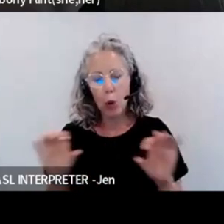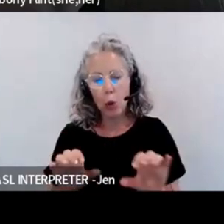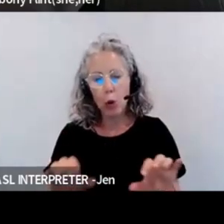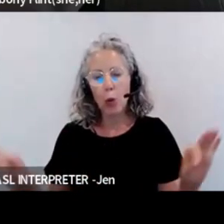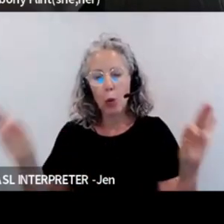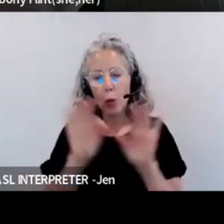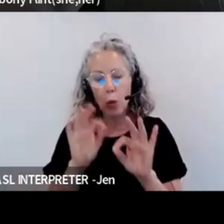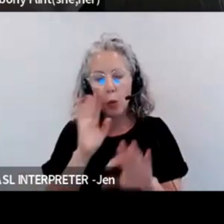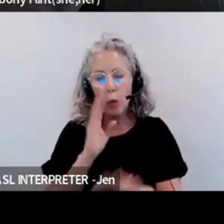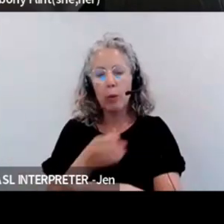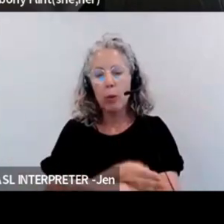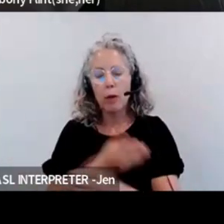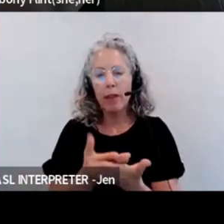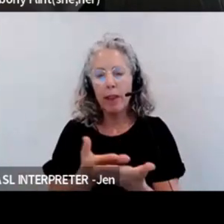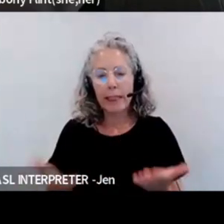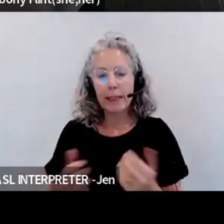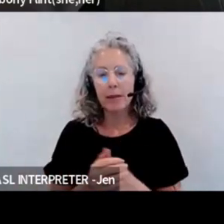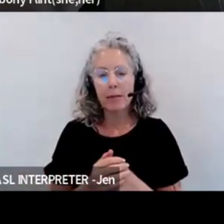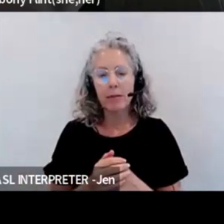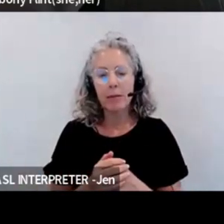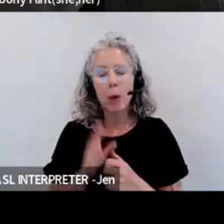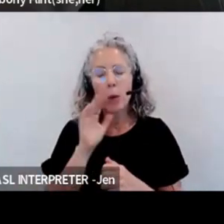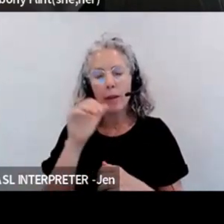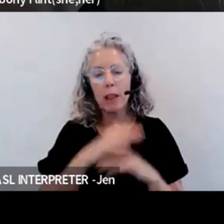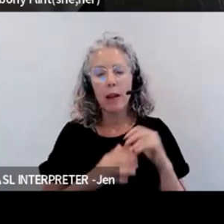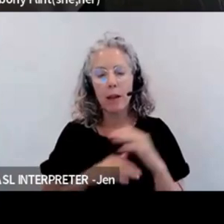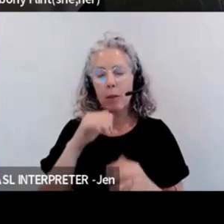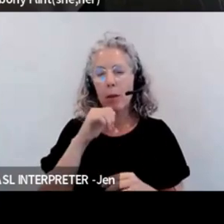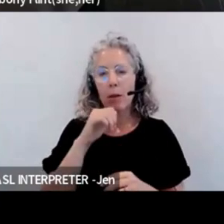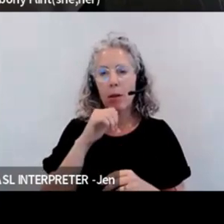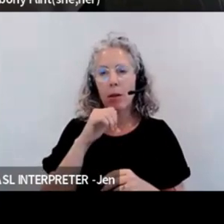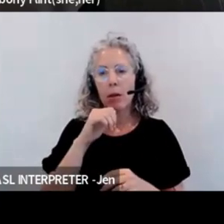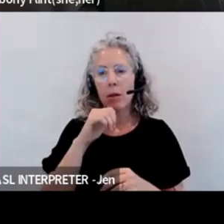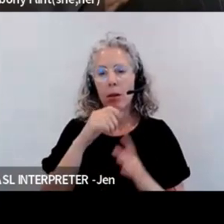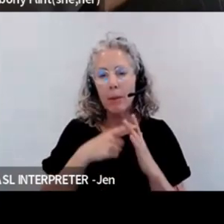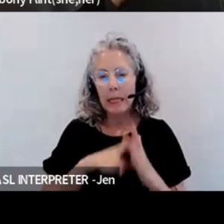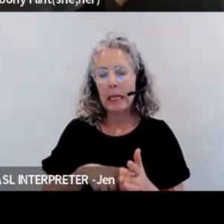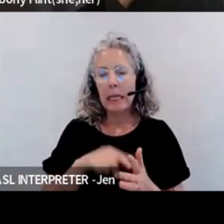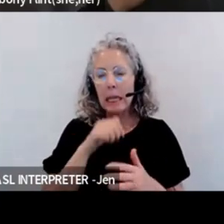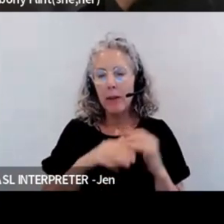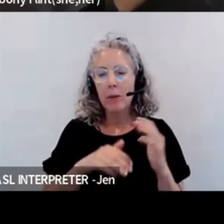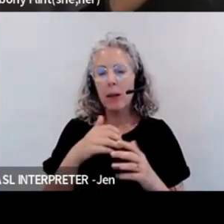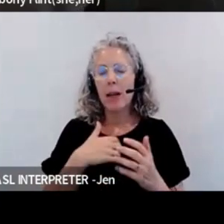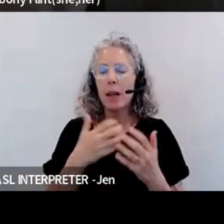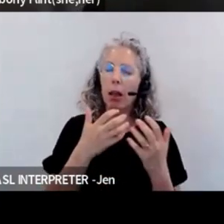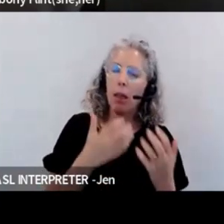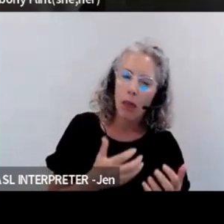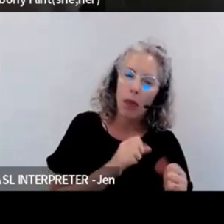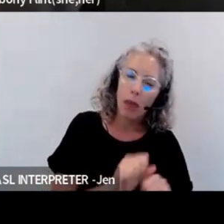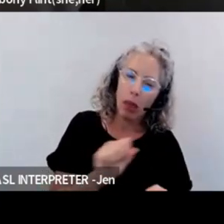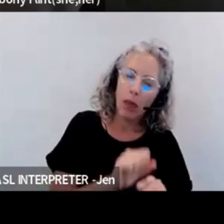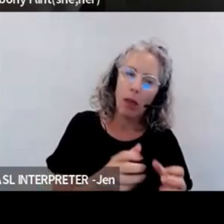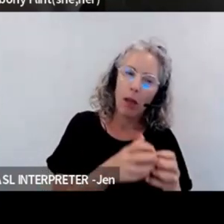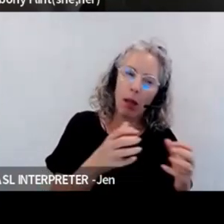going to improve things, it's going to be uncomfortable at times, and there's going to be some really heavy lifts at times.